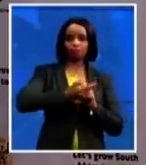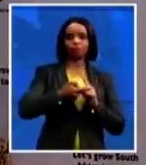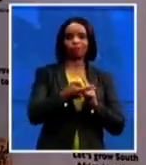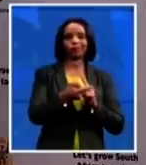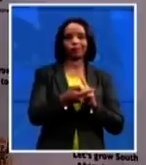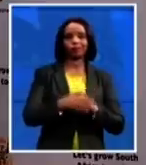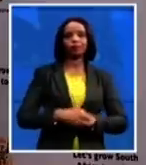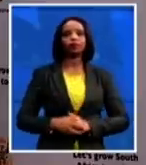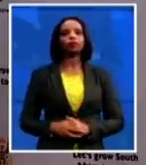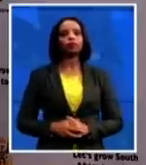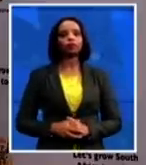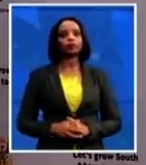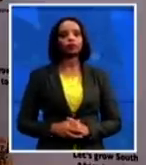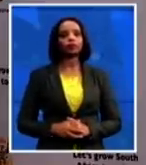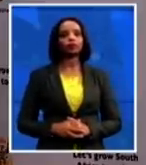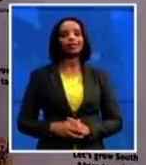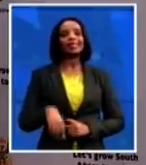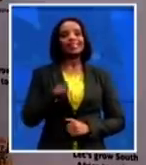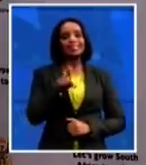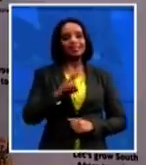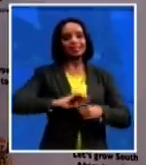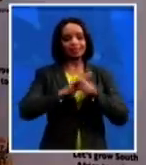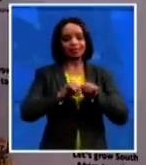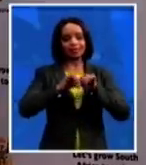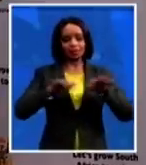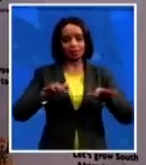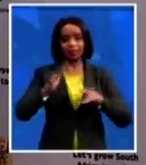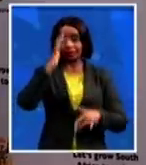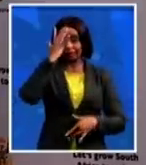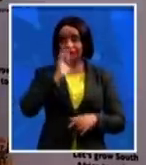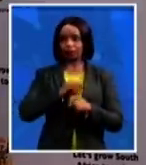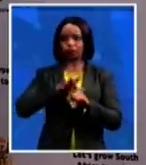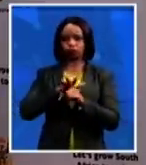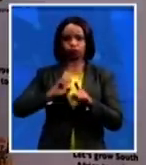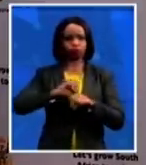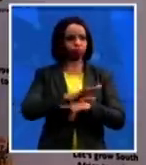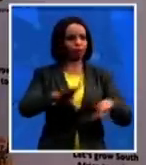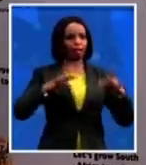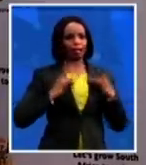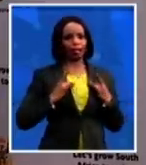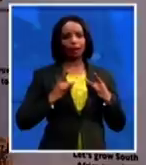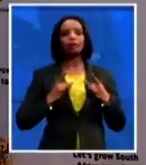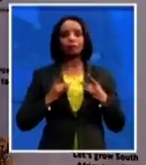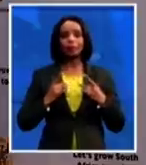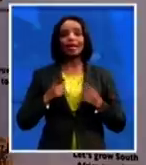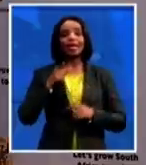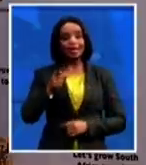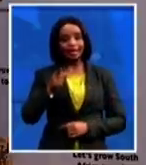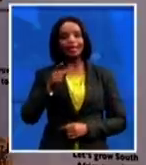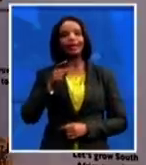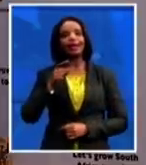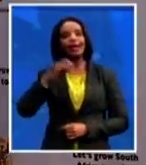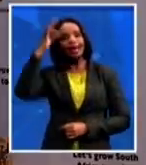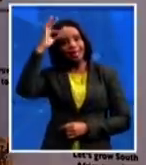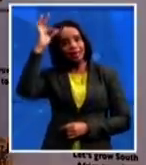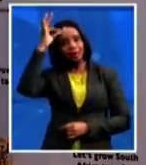disease infections, Cabinet noted the rapid increase in COVID-19 infections in various